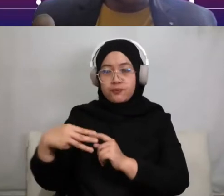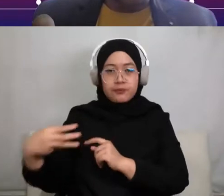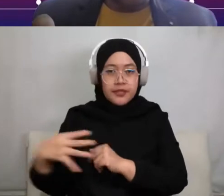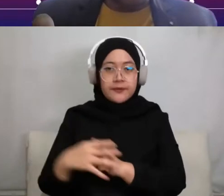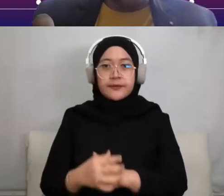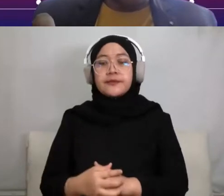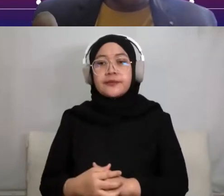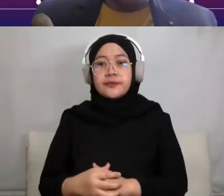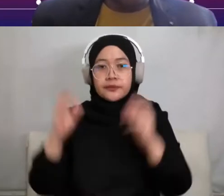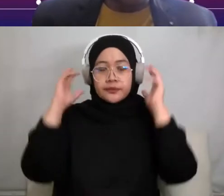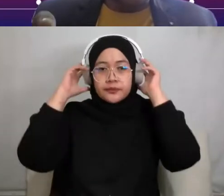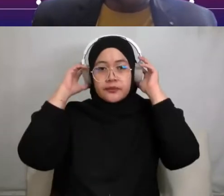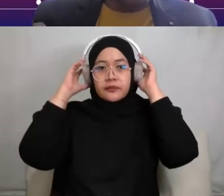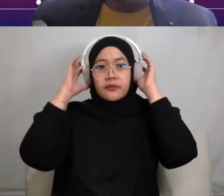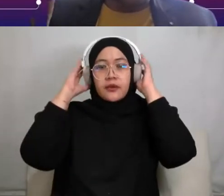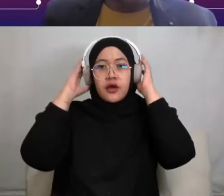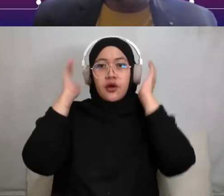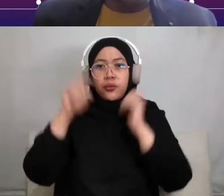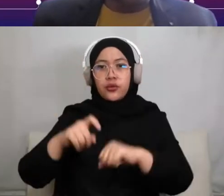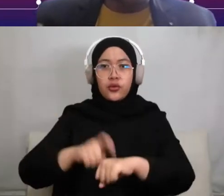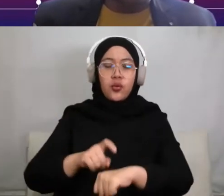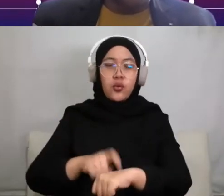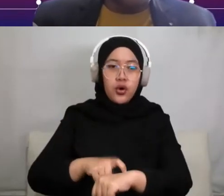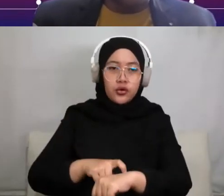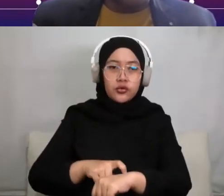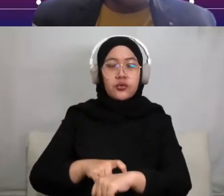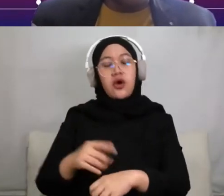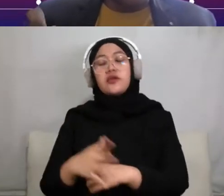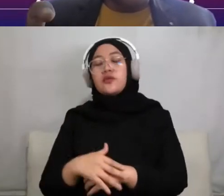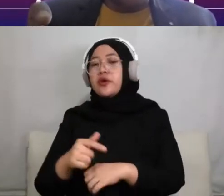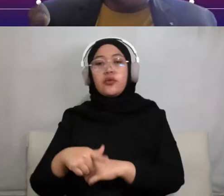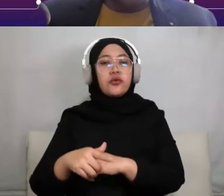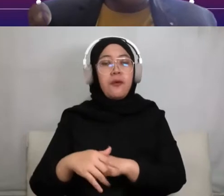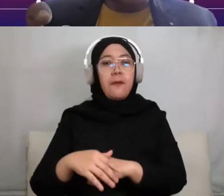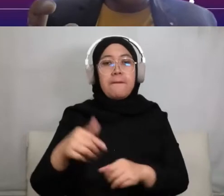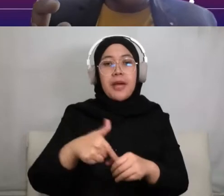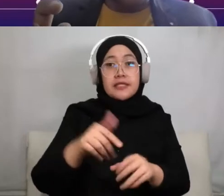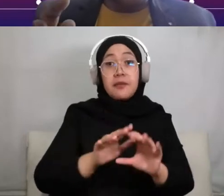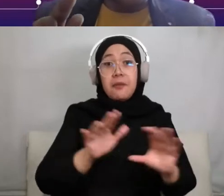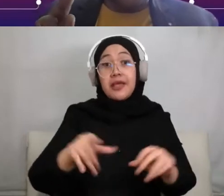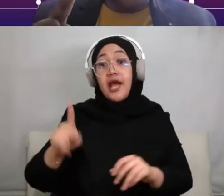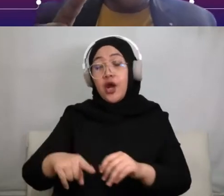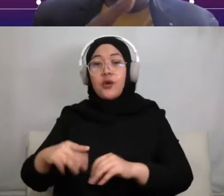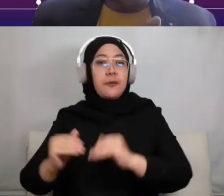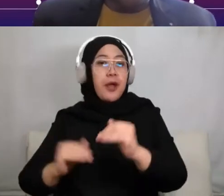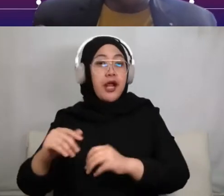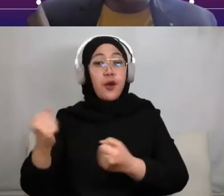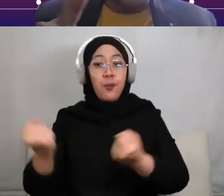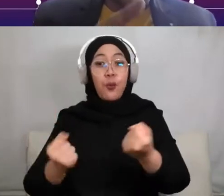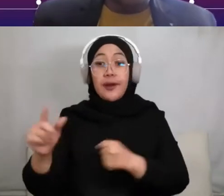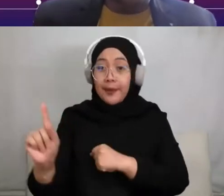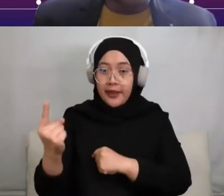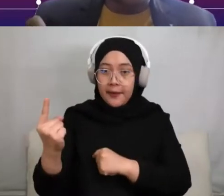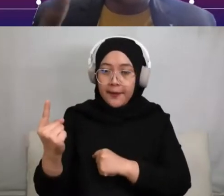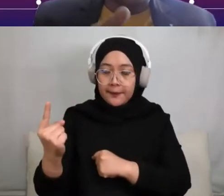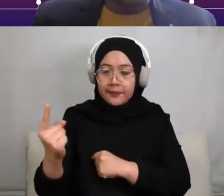consume more fuel compared to other car. That means we, on the period of